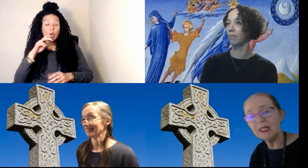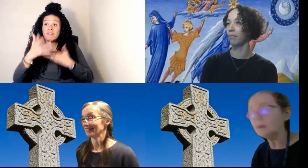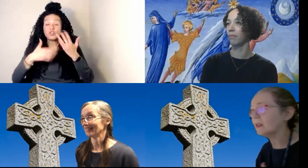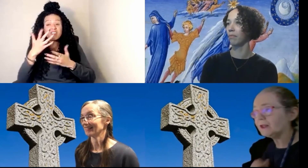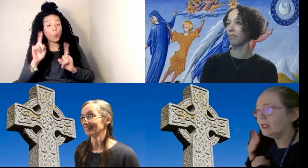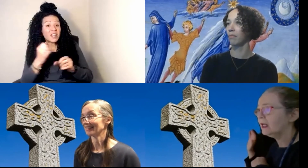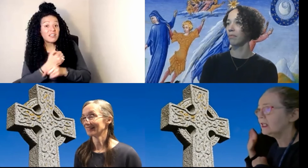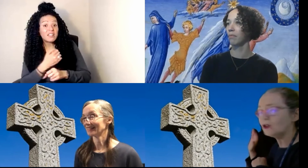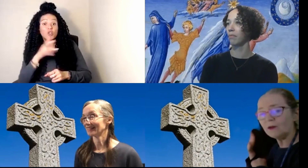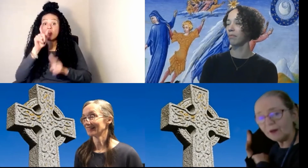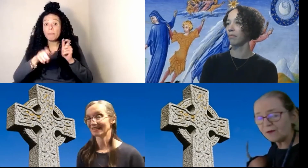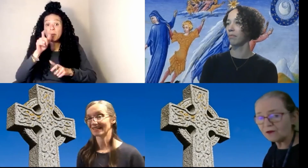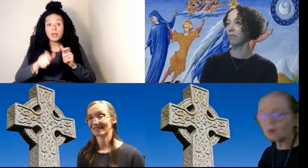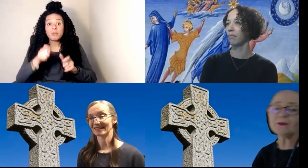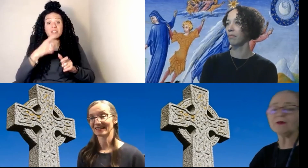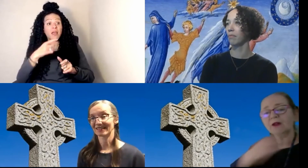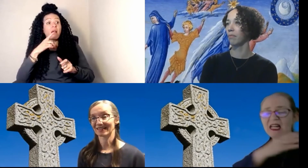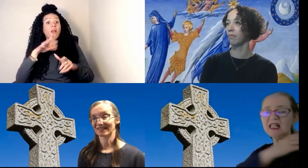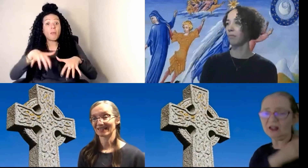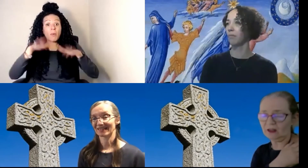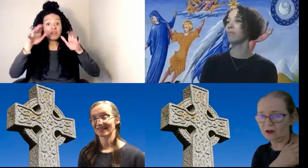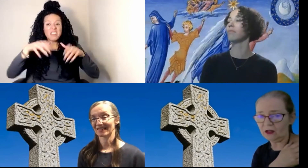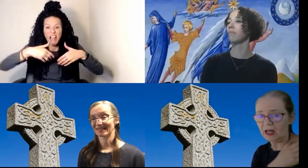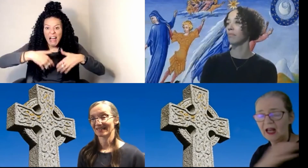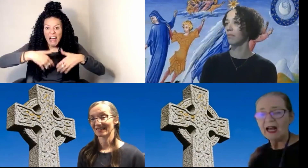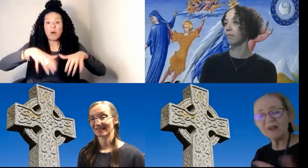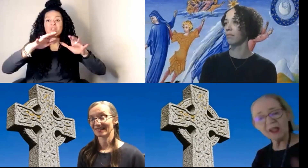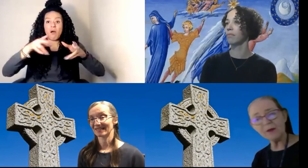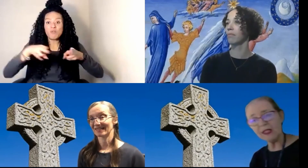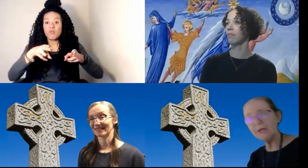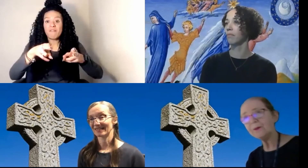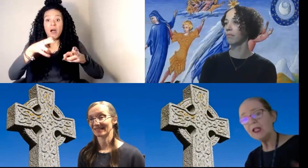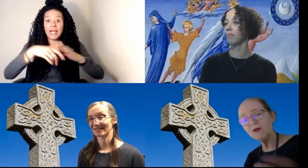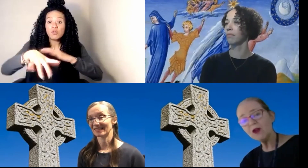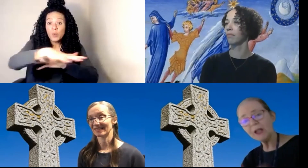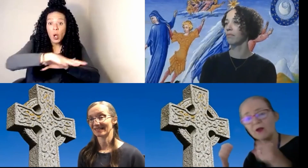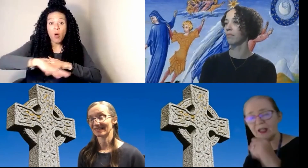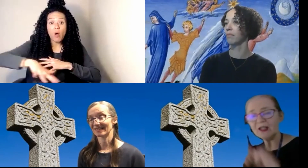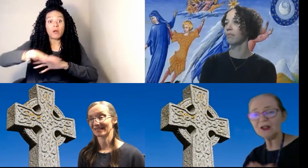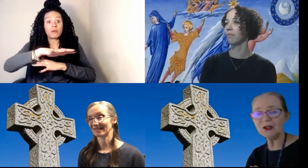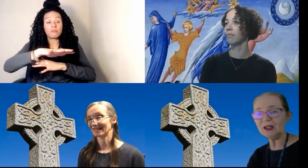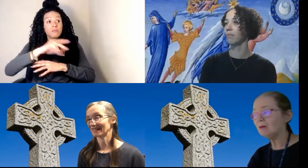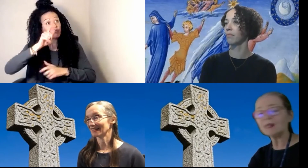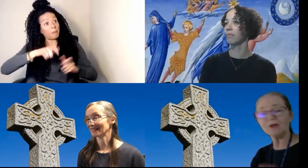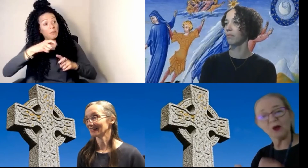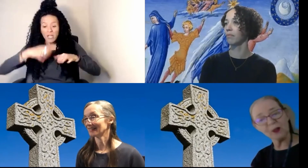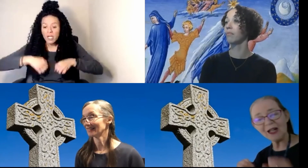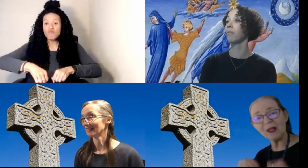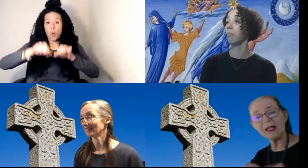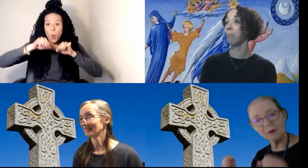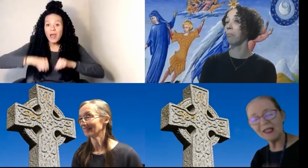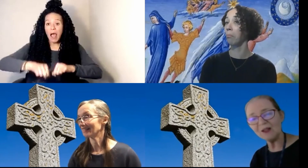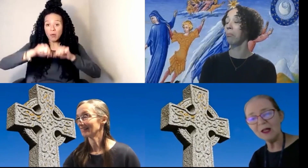he did. I mean, some say he drove it from the river into the loch, and some say he rode out to the middle of the loch,